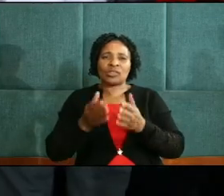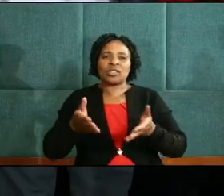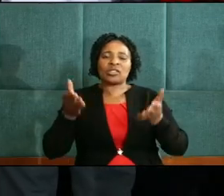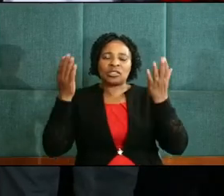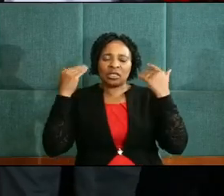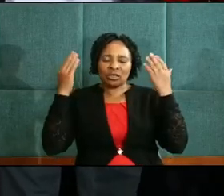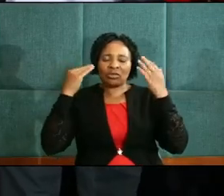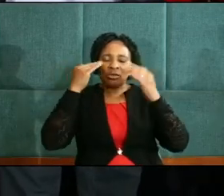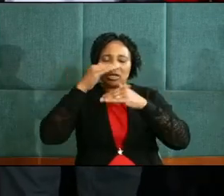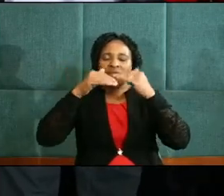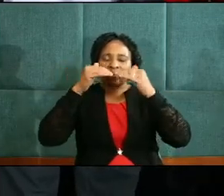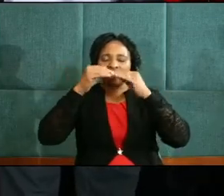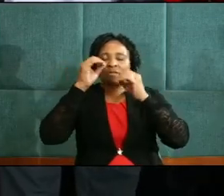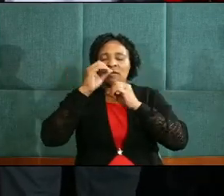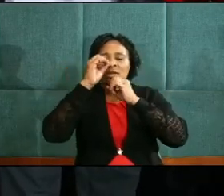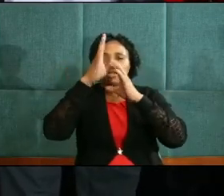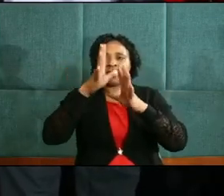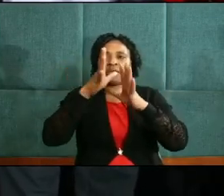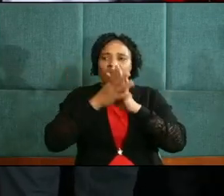Eternal Heavenly Father,